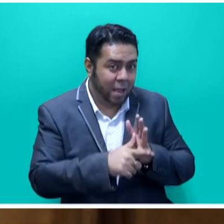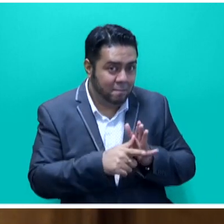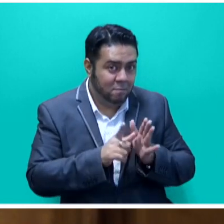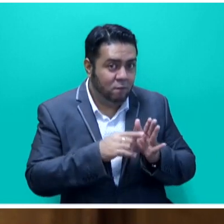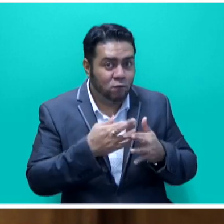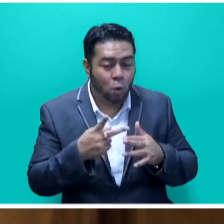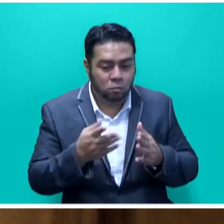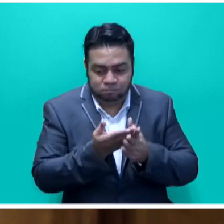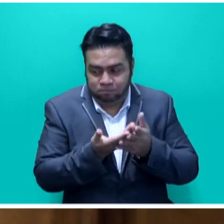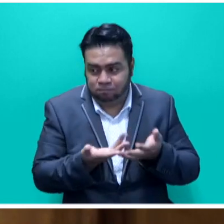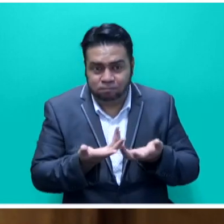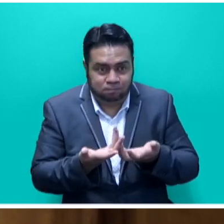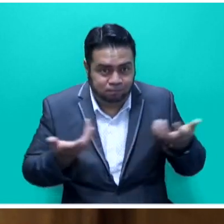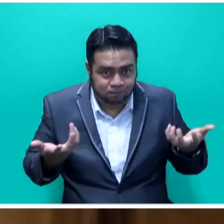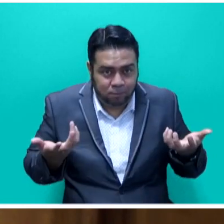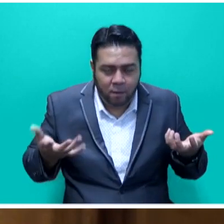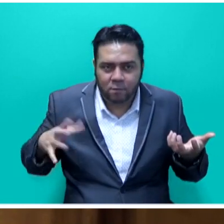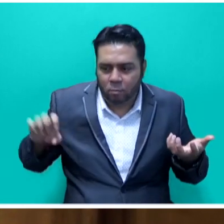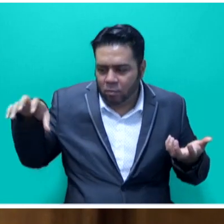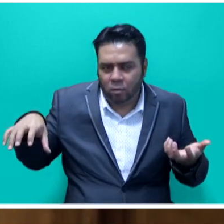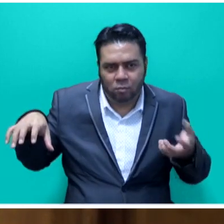a long period, and of course away from their